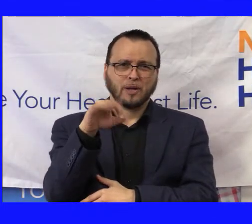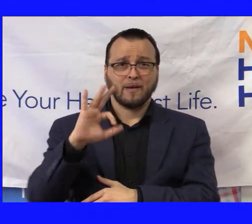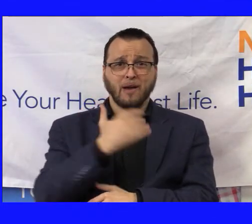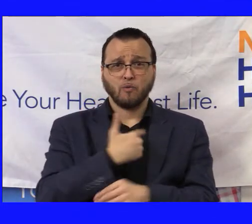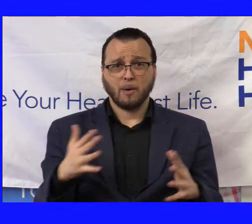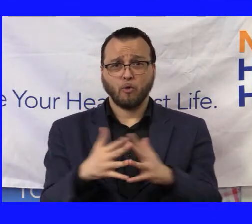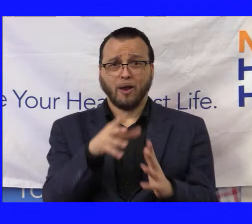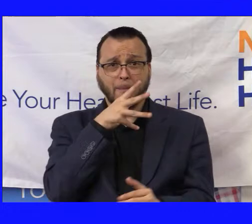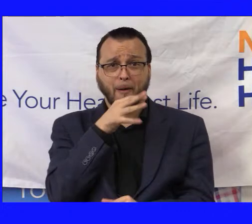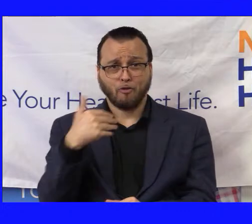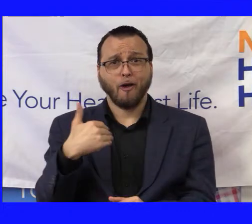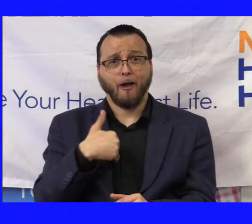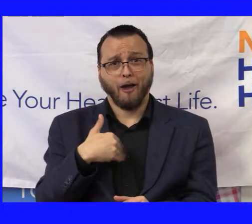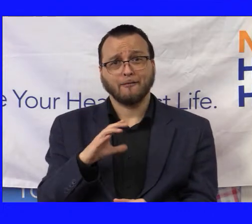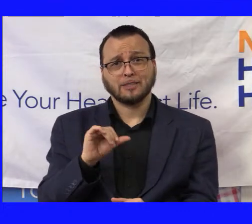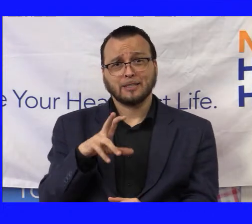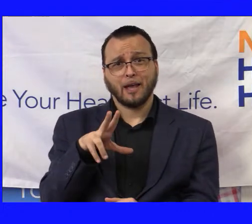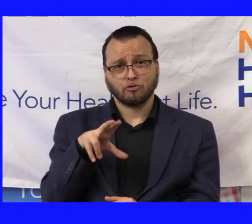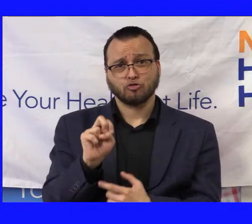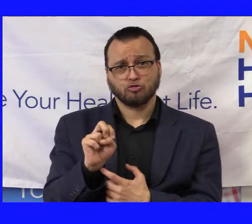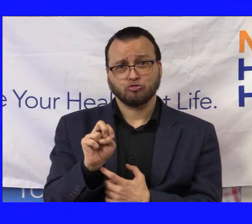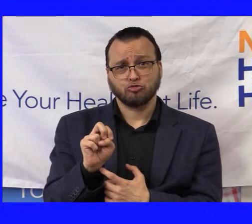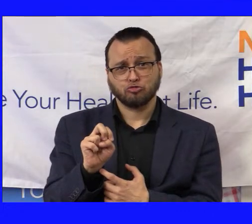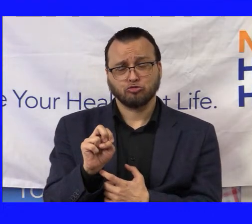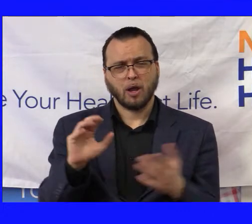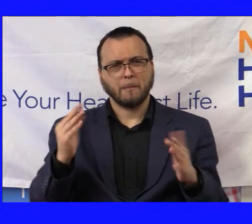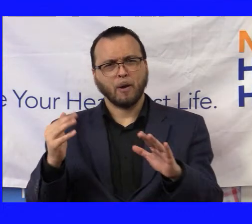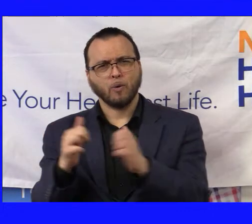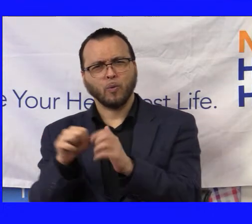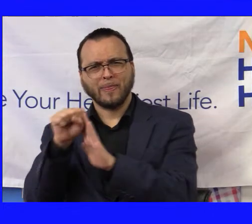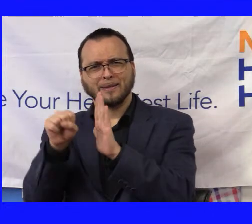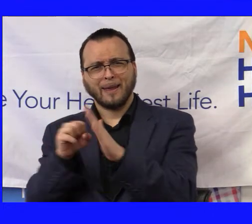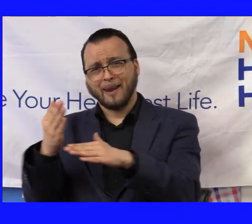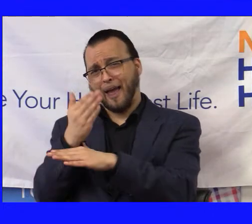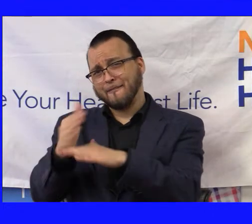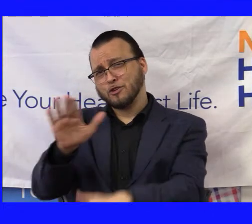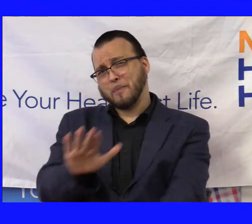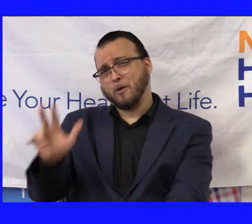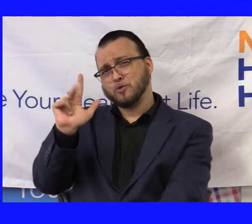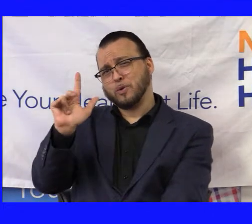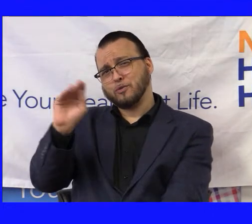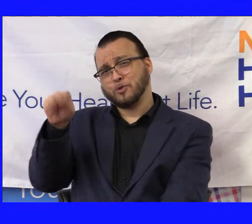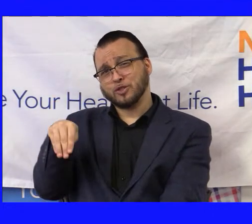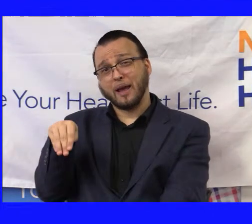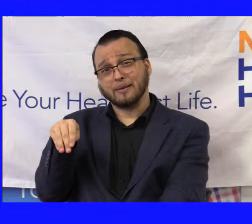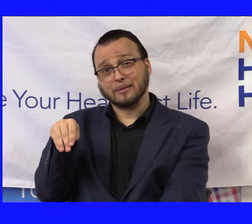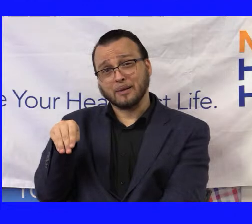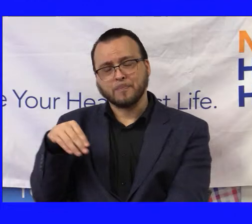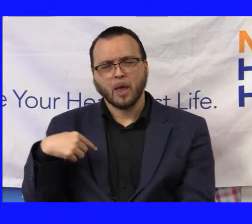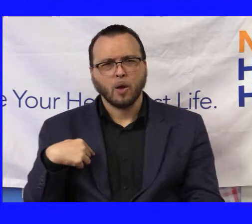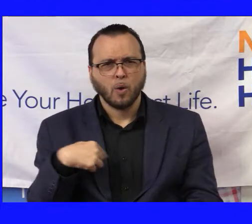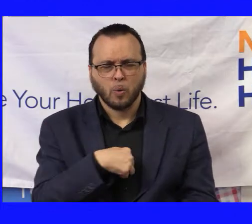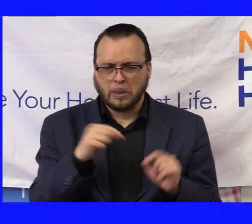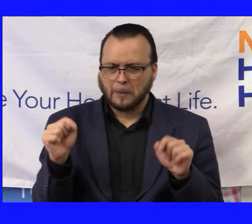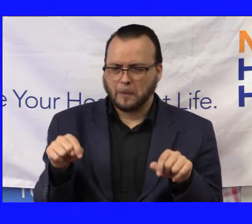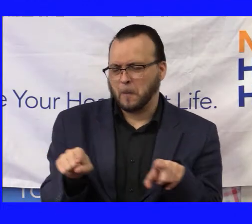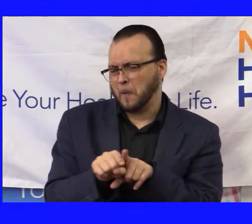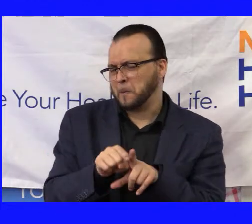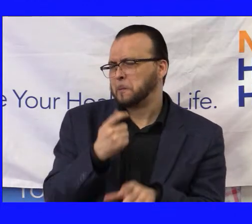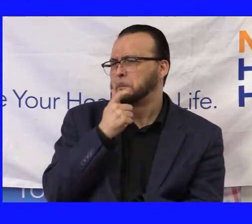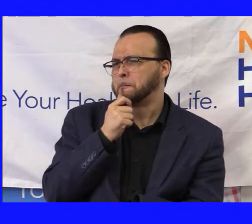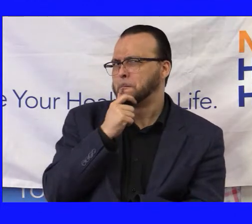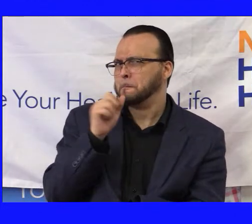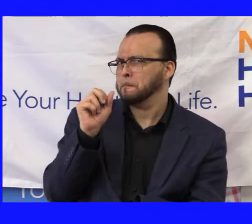mothers deliver via cesarean section, compared to the state's average of around 23%. We also were like, okay, but potentially there are